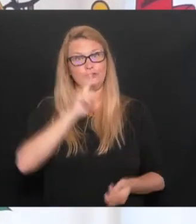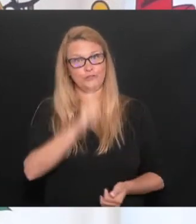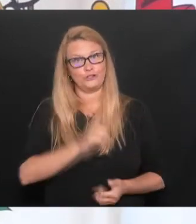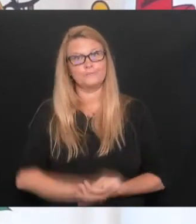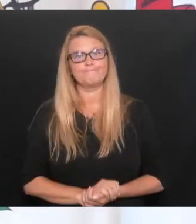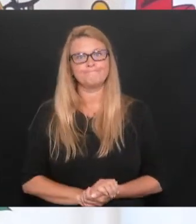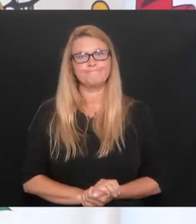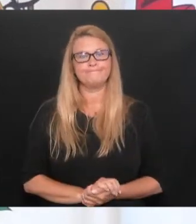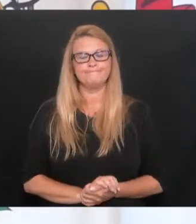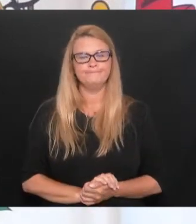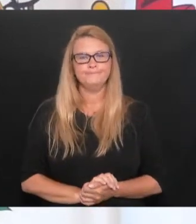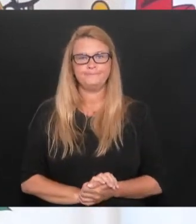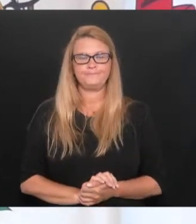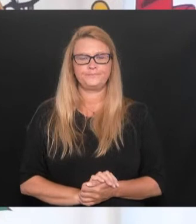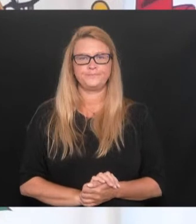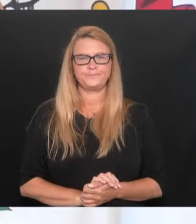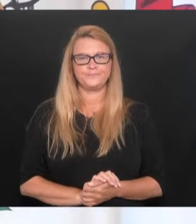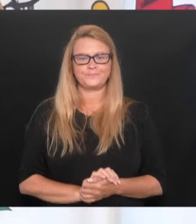for sure.